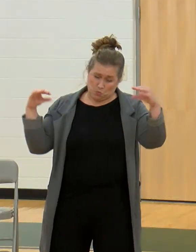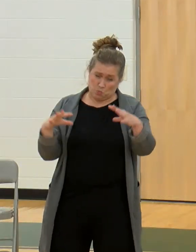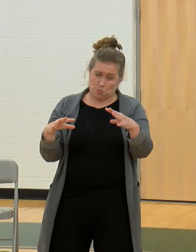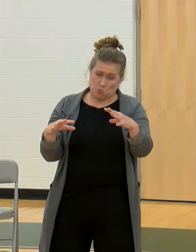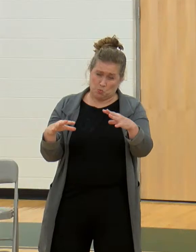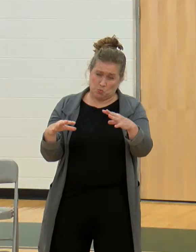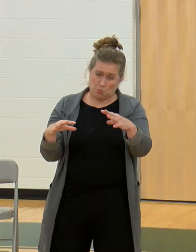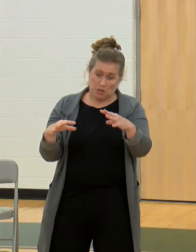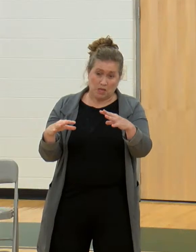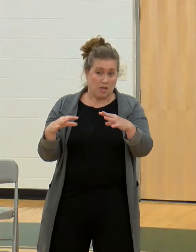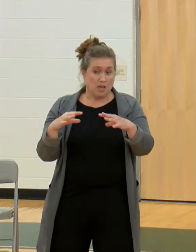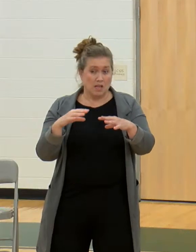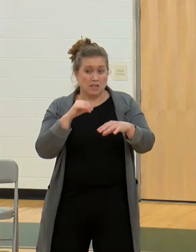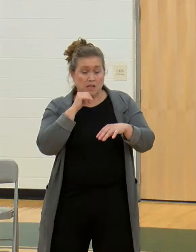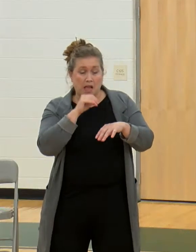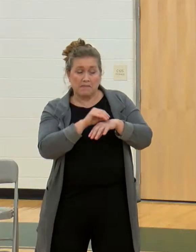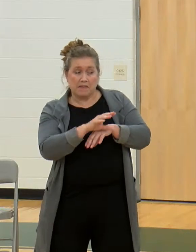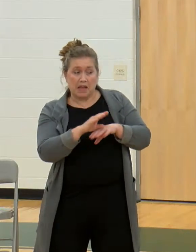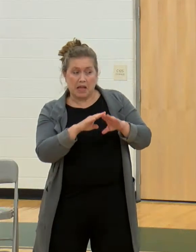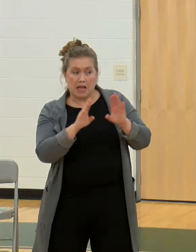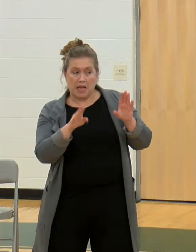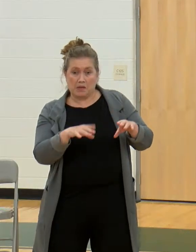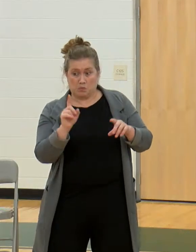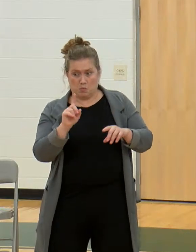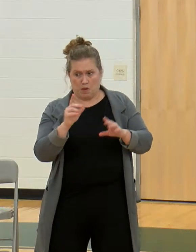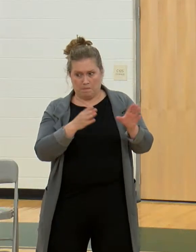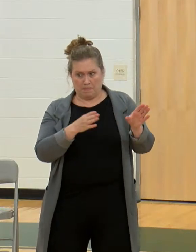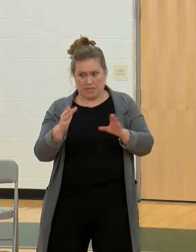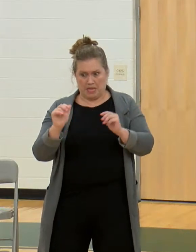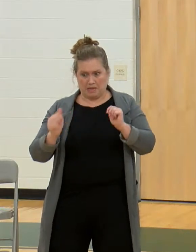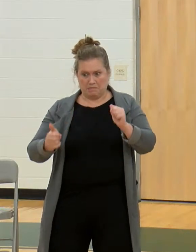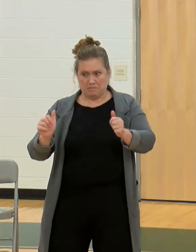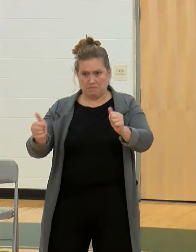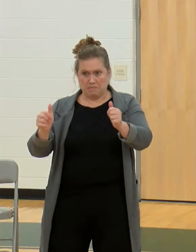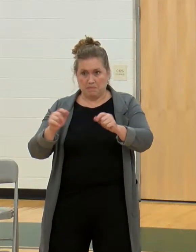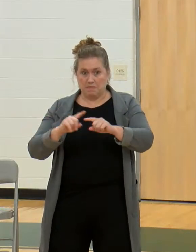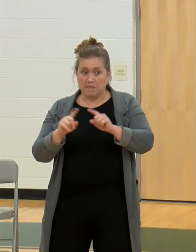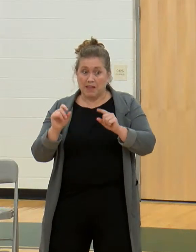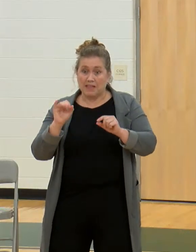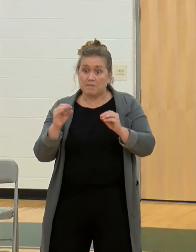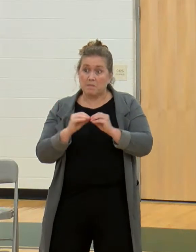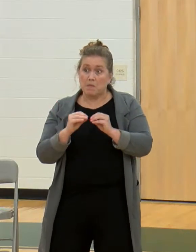aware, where some of those trees are their houses. Well, those trees